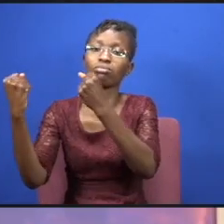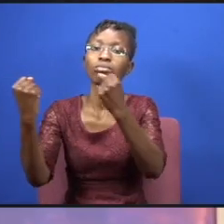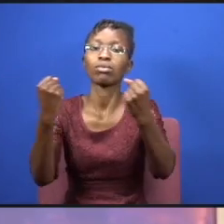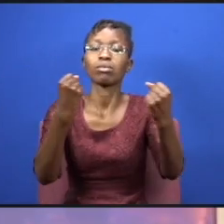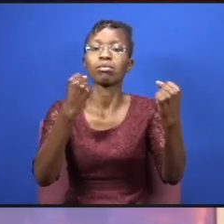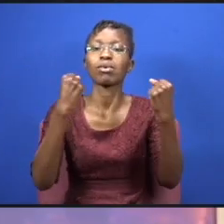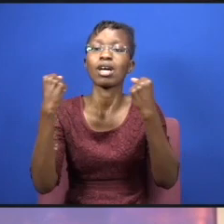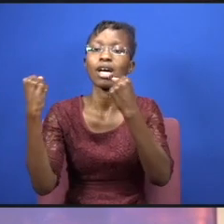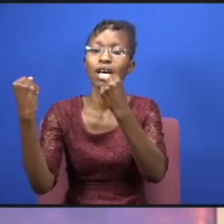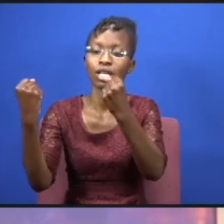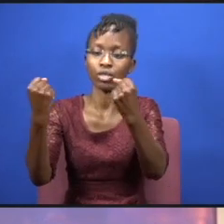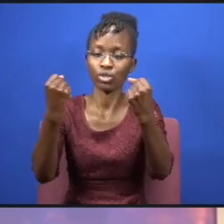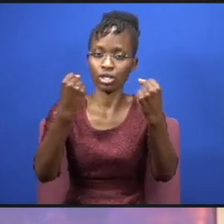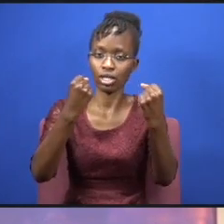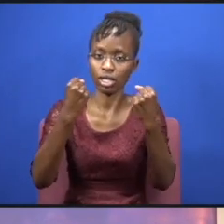Lord?